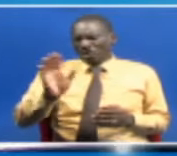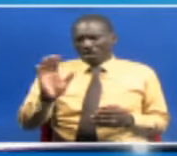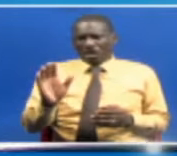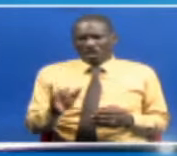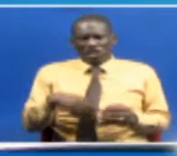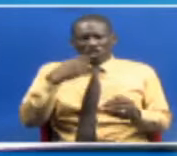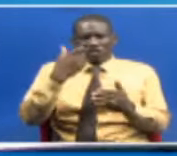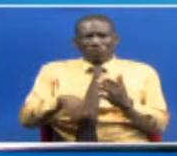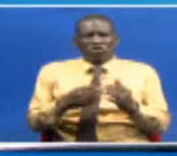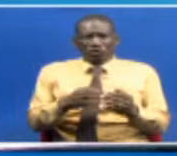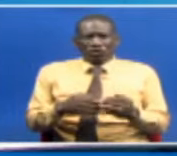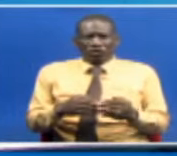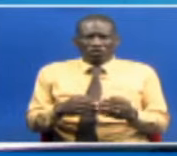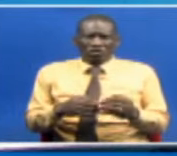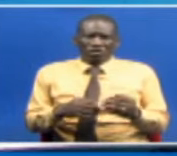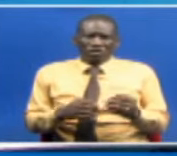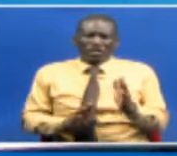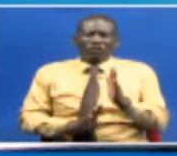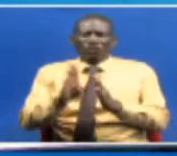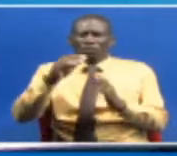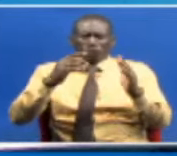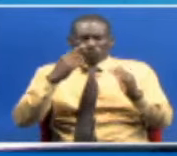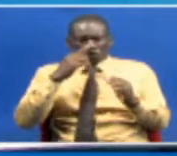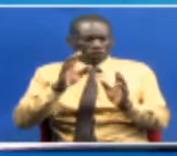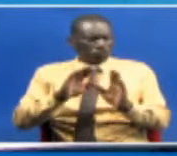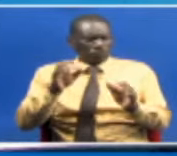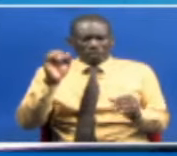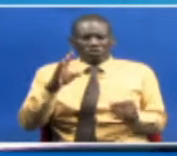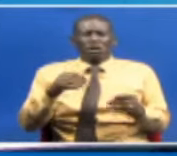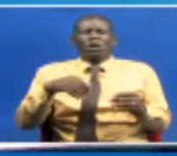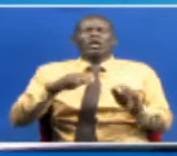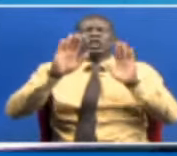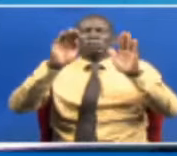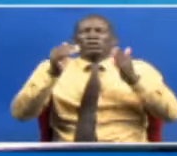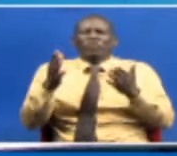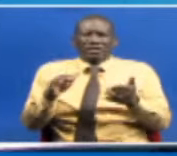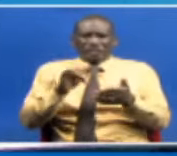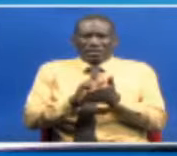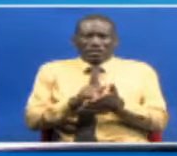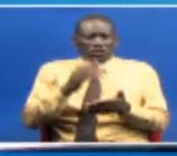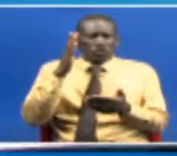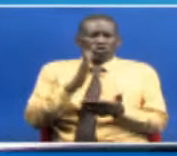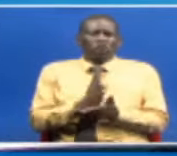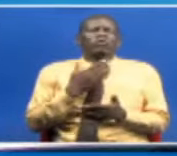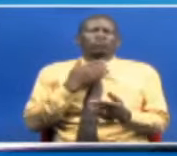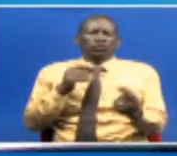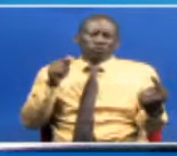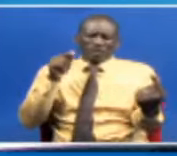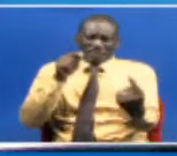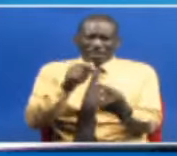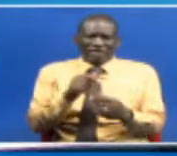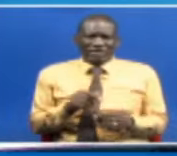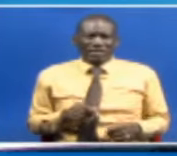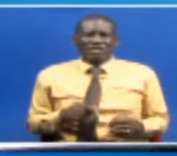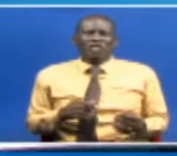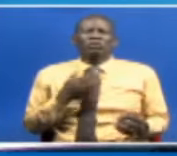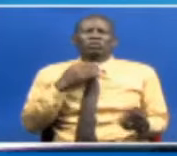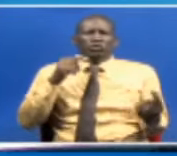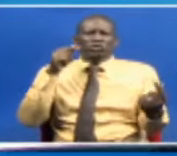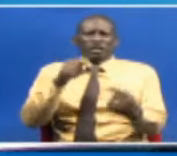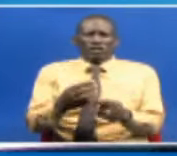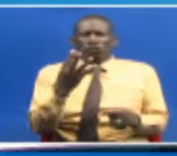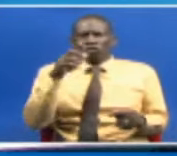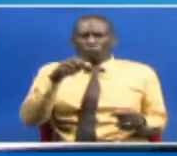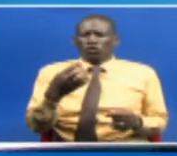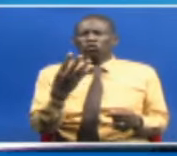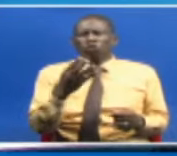of infrastructural development of the home. Mm-hmm. But more importantly, we really want to target the 4.4